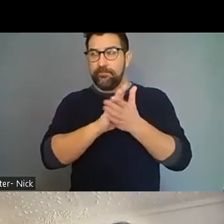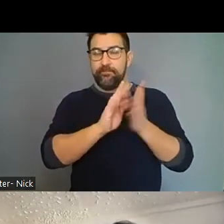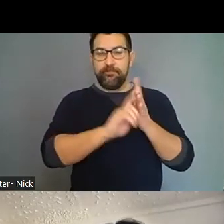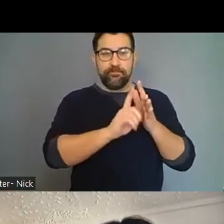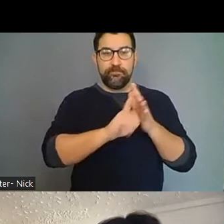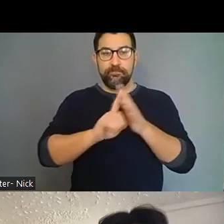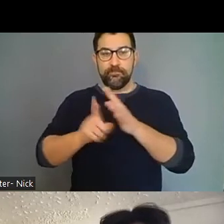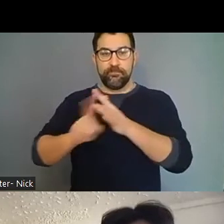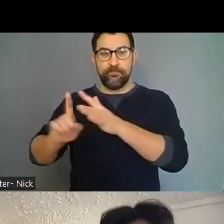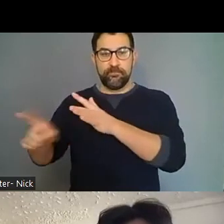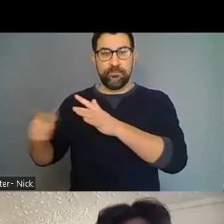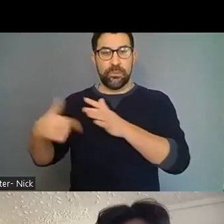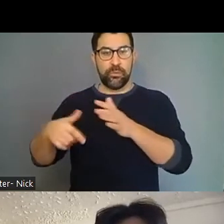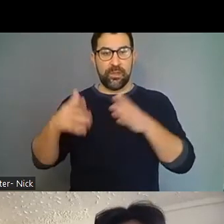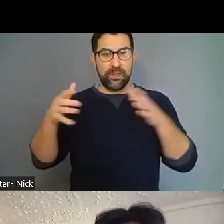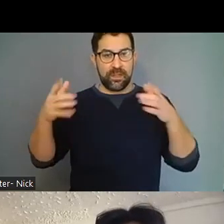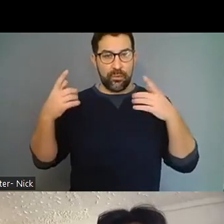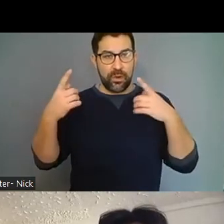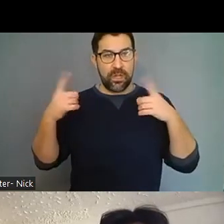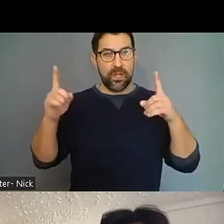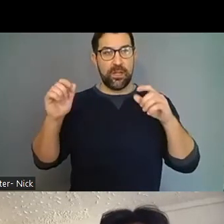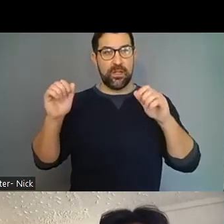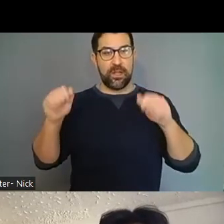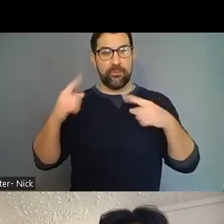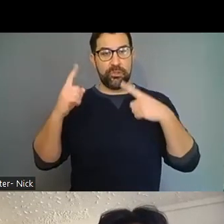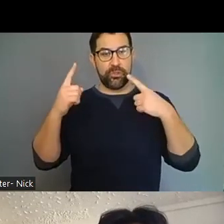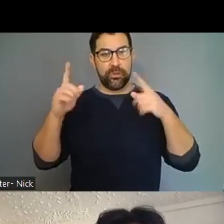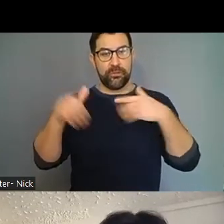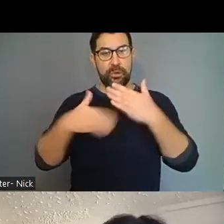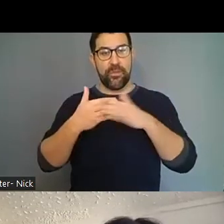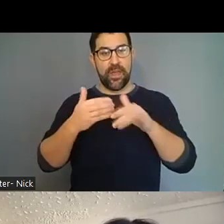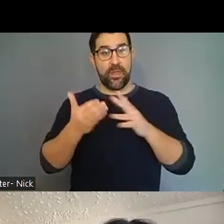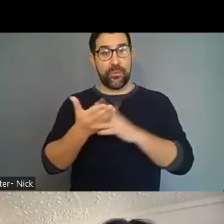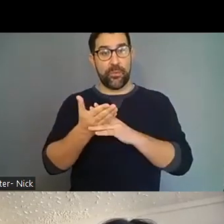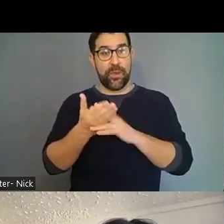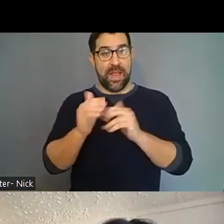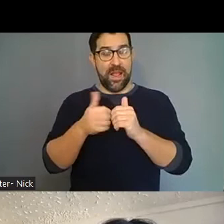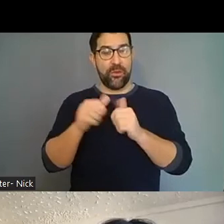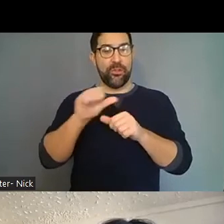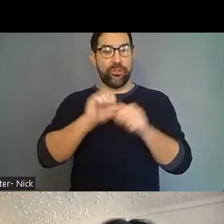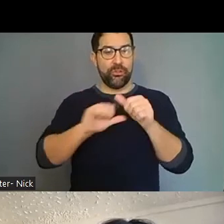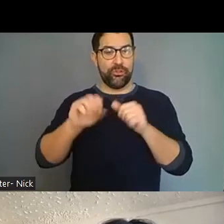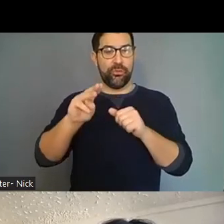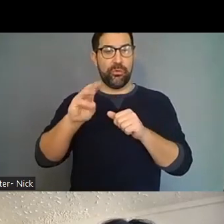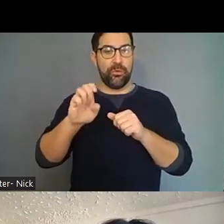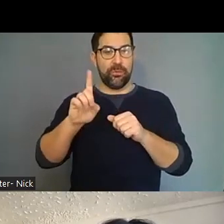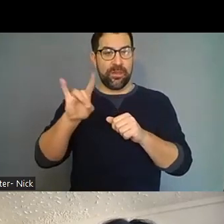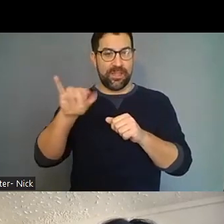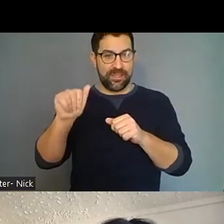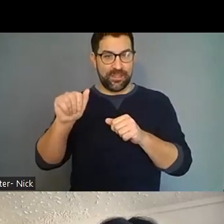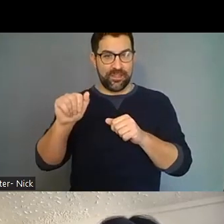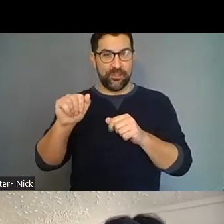We were able to accomplish all of that through that the medium of social media. So